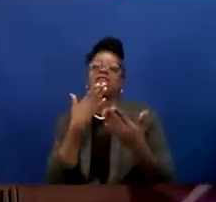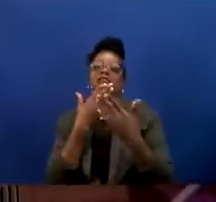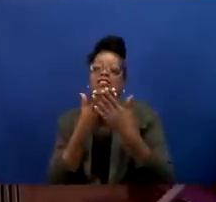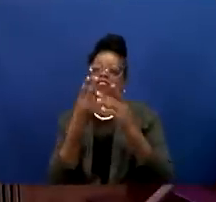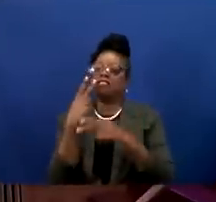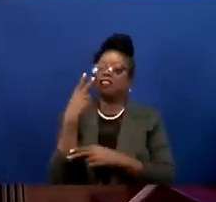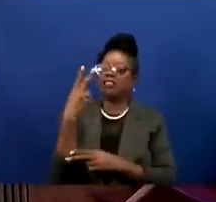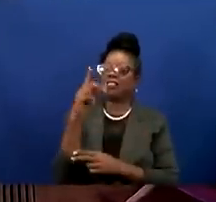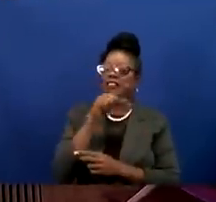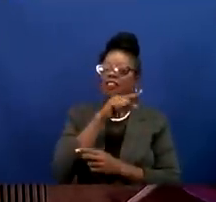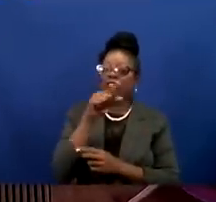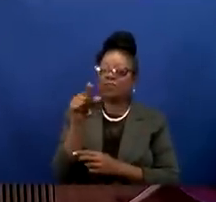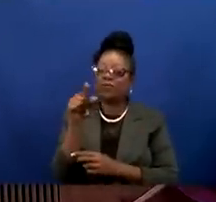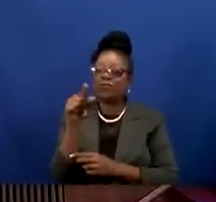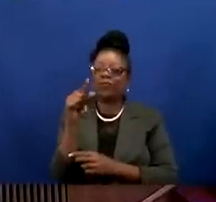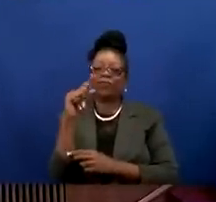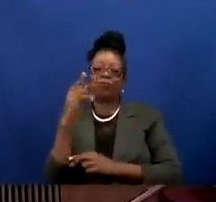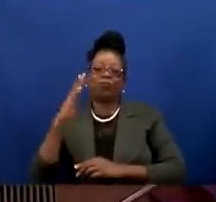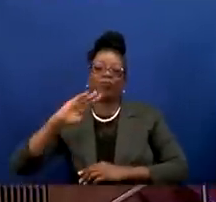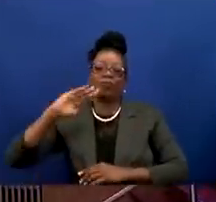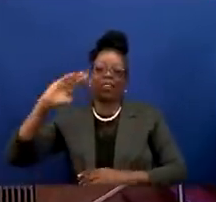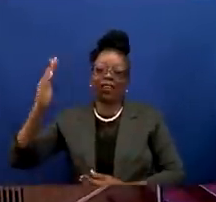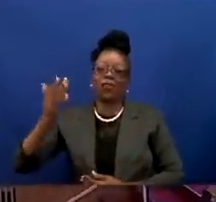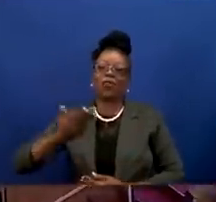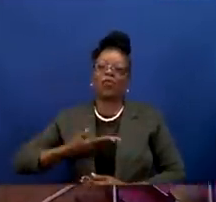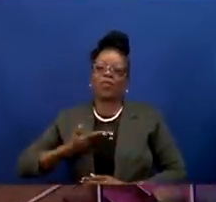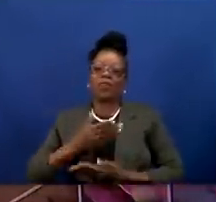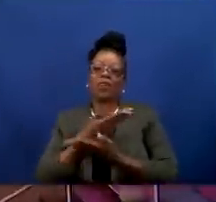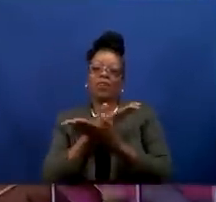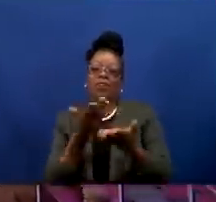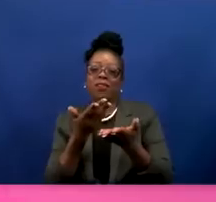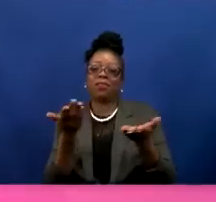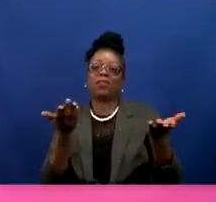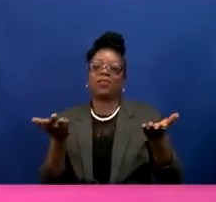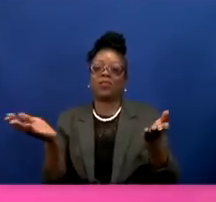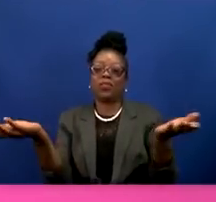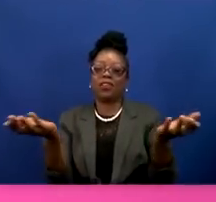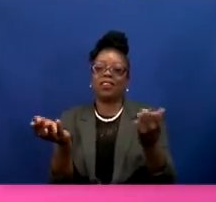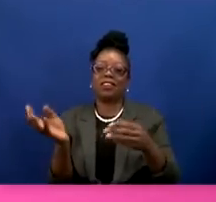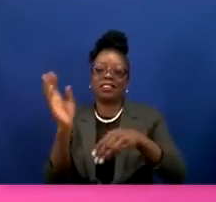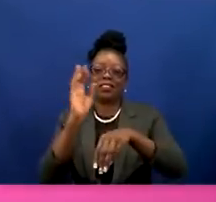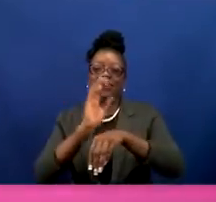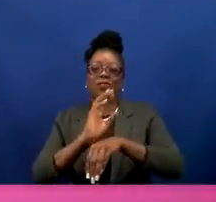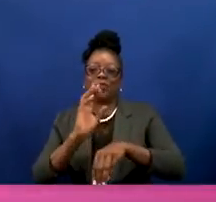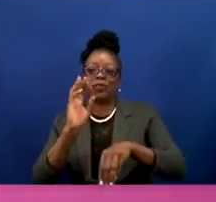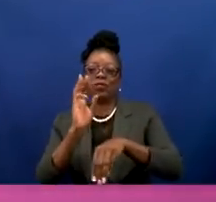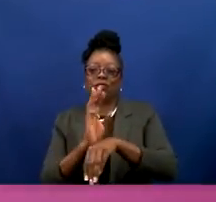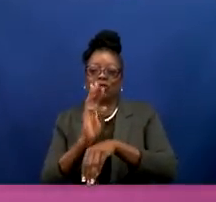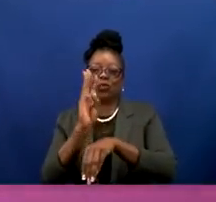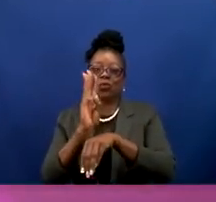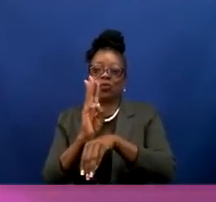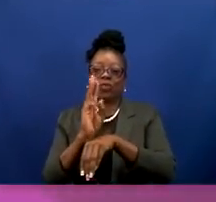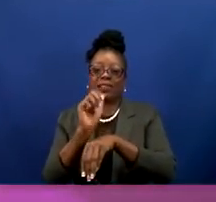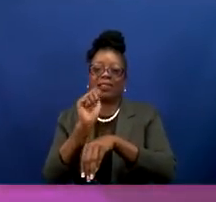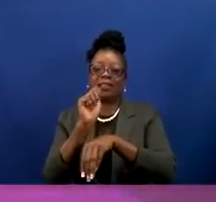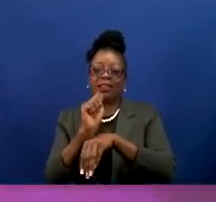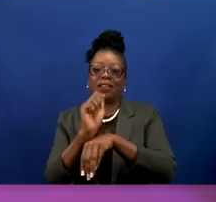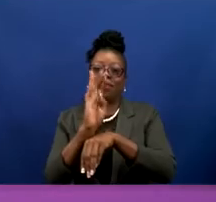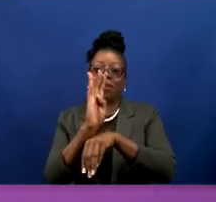you. Oh, we welcome you to Wheeler.